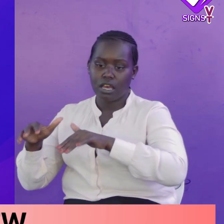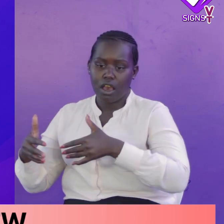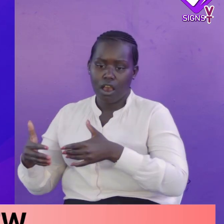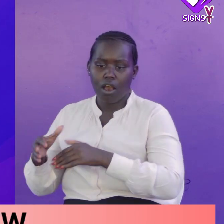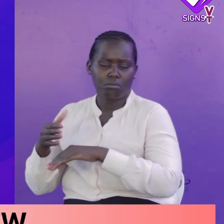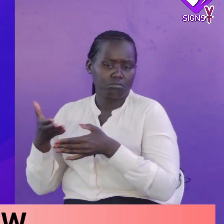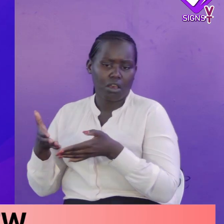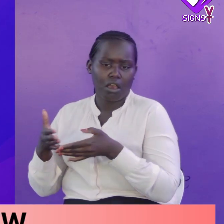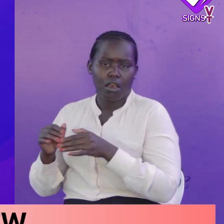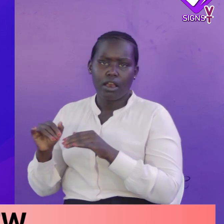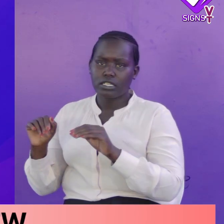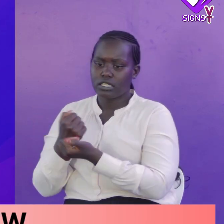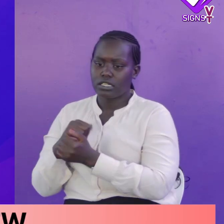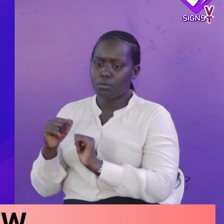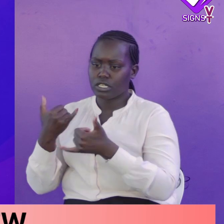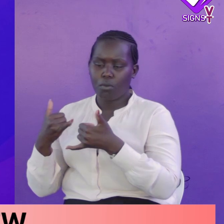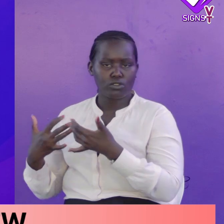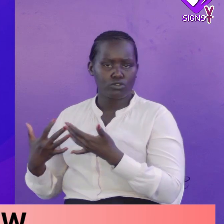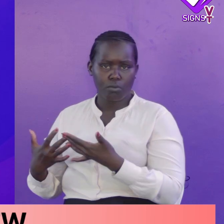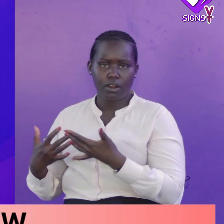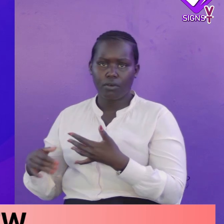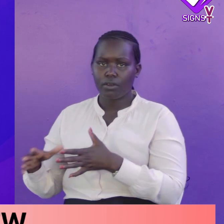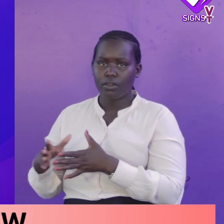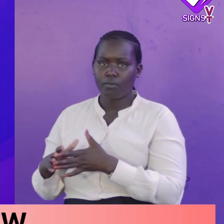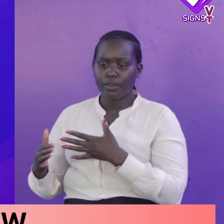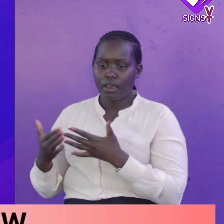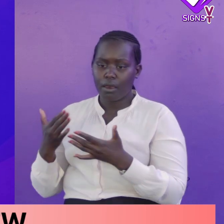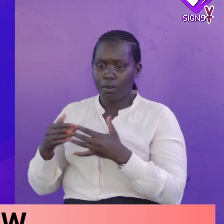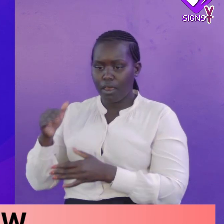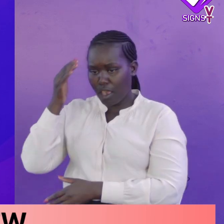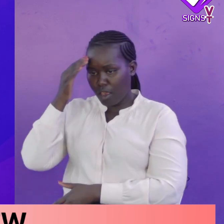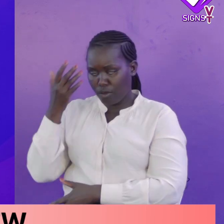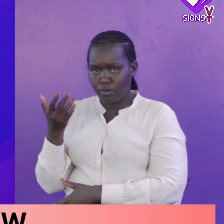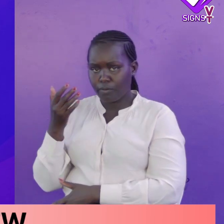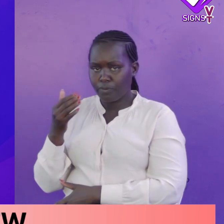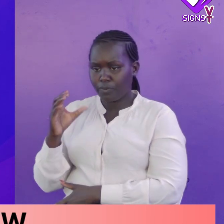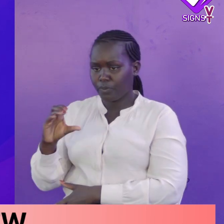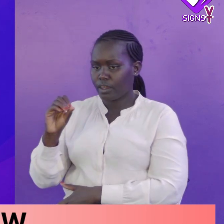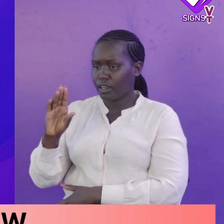will you not play Kobe Mainoo, you play Ugarte? Kobe